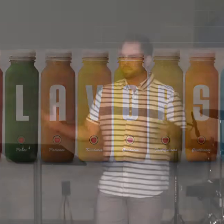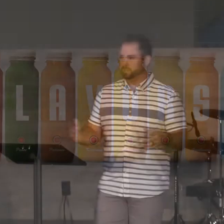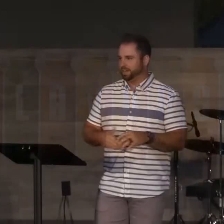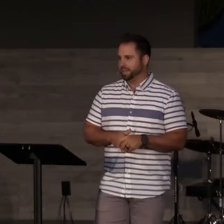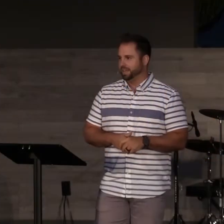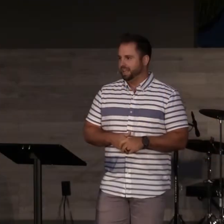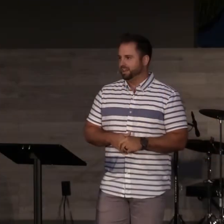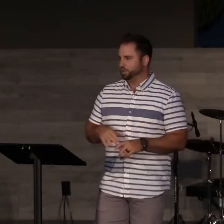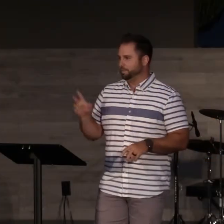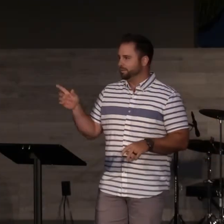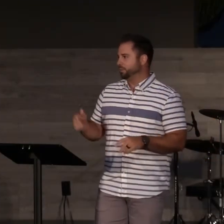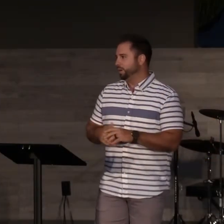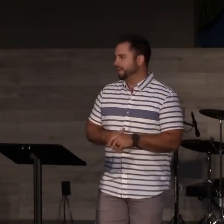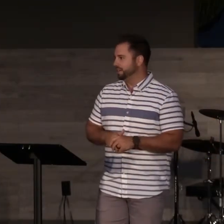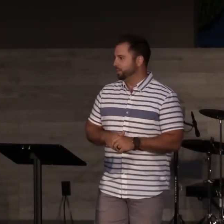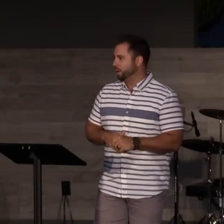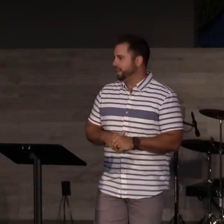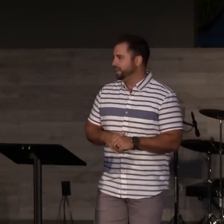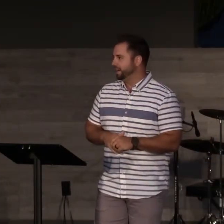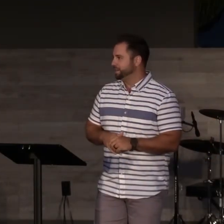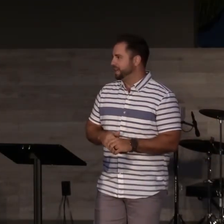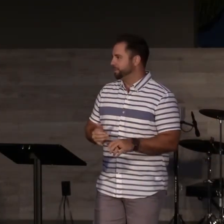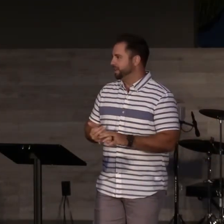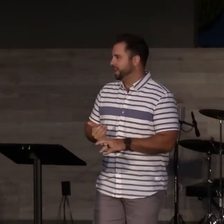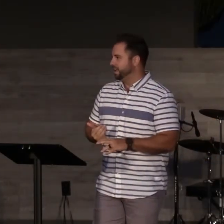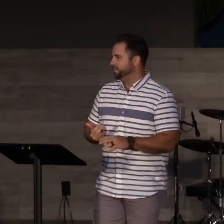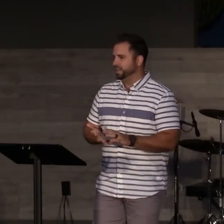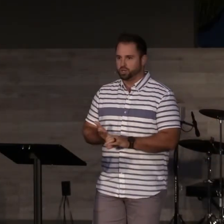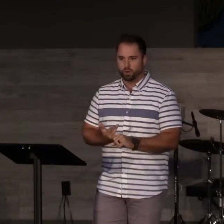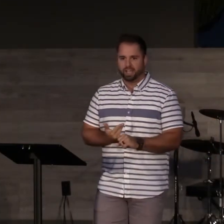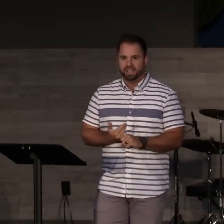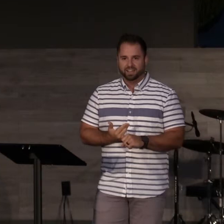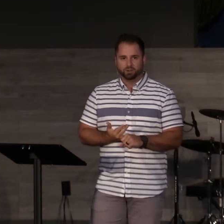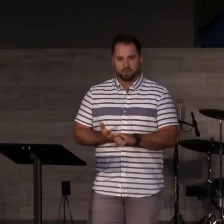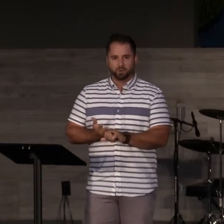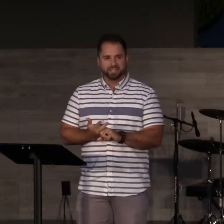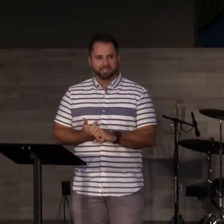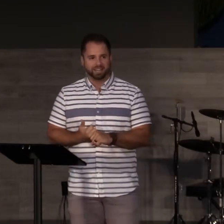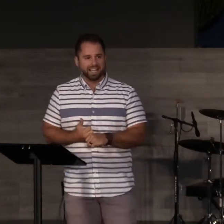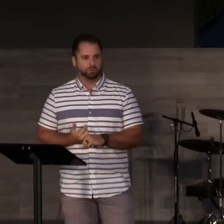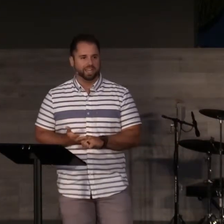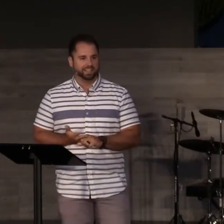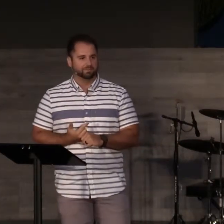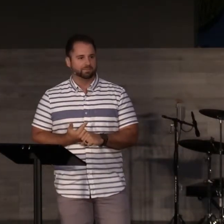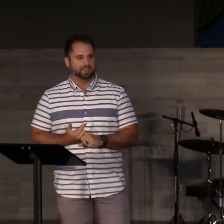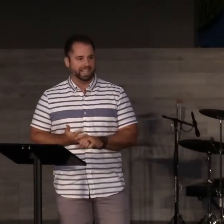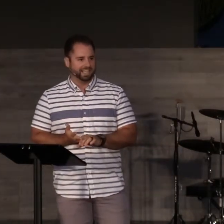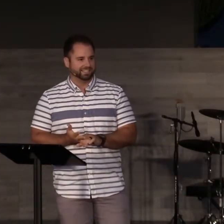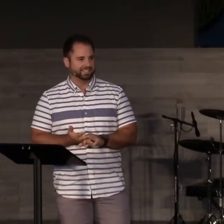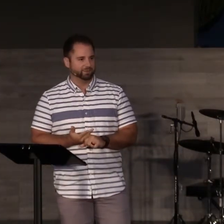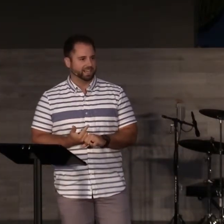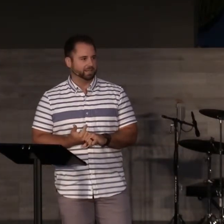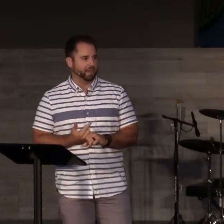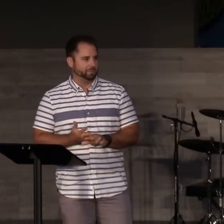fruit of the Spirit. And if you remember from week number one, we talked about love and joy. Do you remember what we talked about last week?